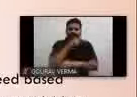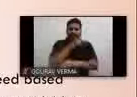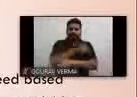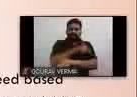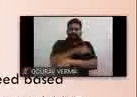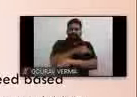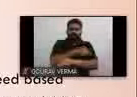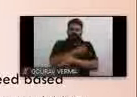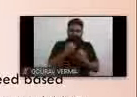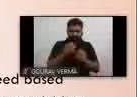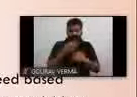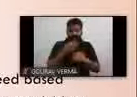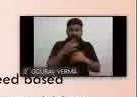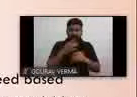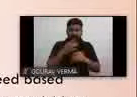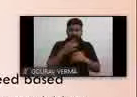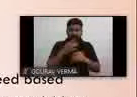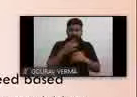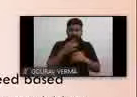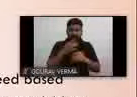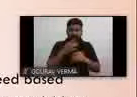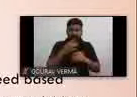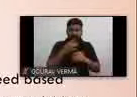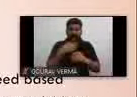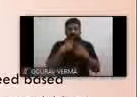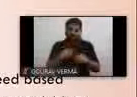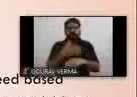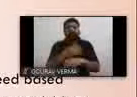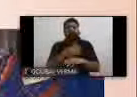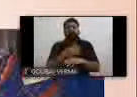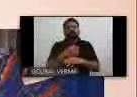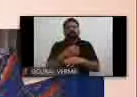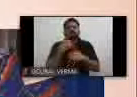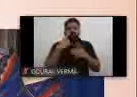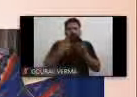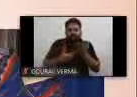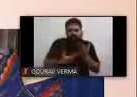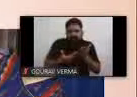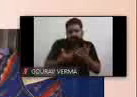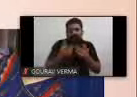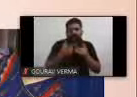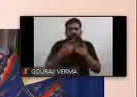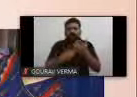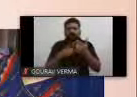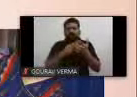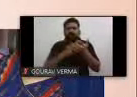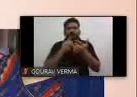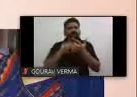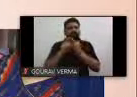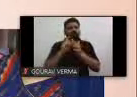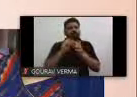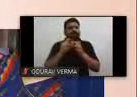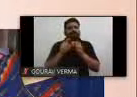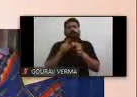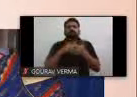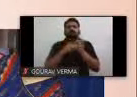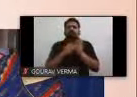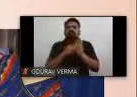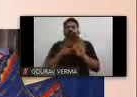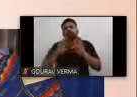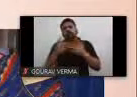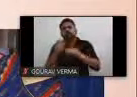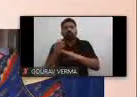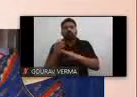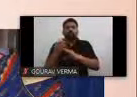say that it can be remedial therapeutic. Remedial is to, I mean, remedial